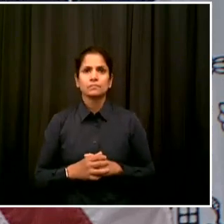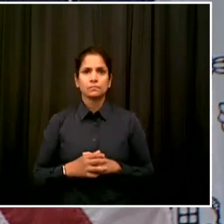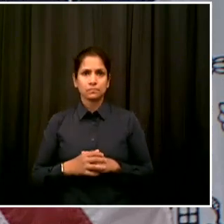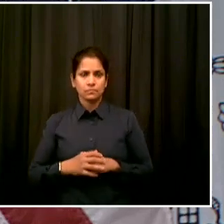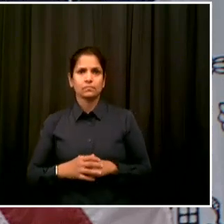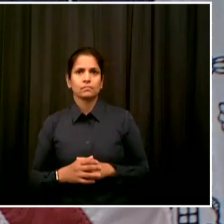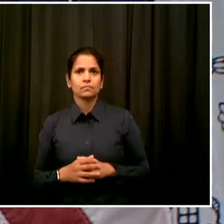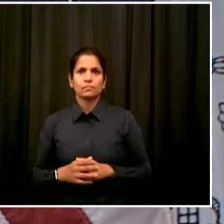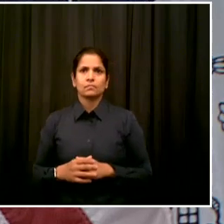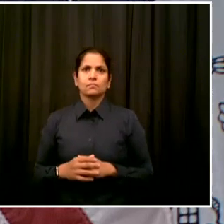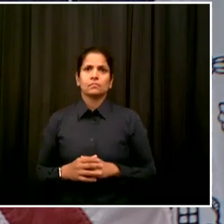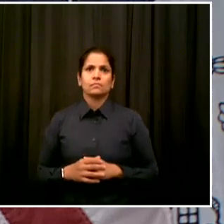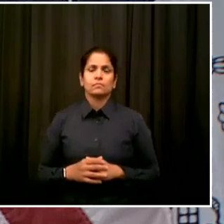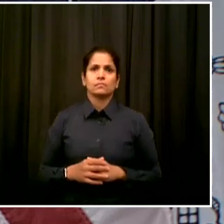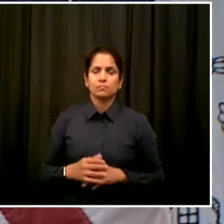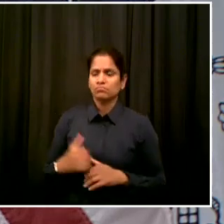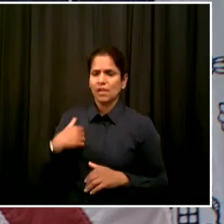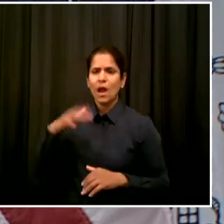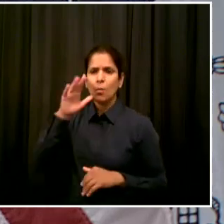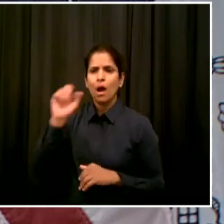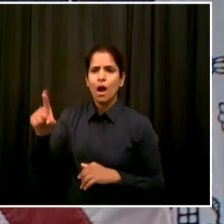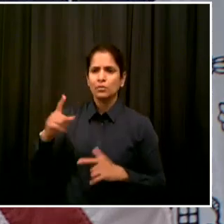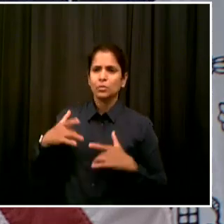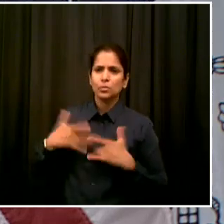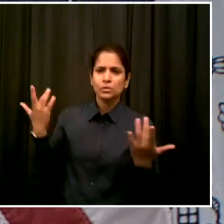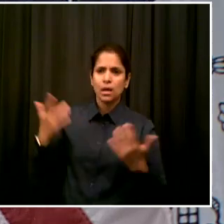that and what we can do to improve that situation.